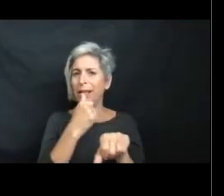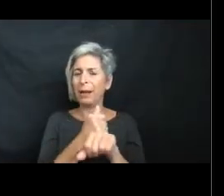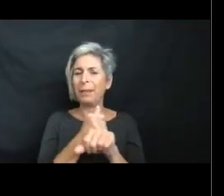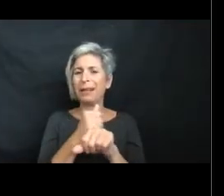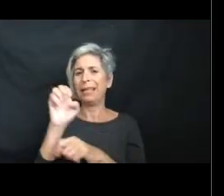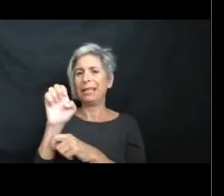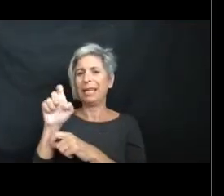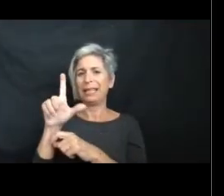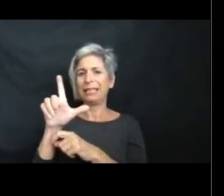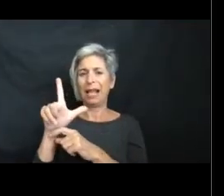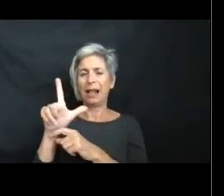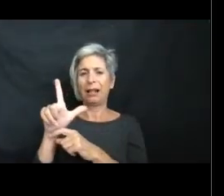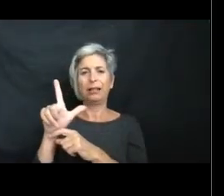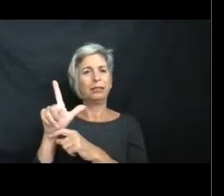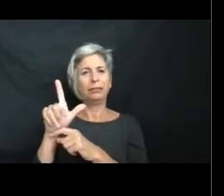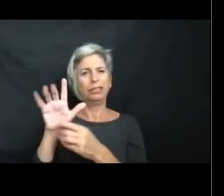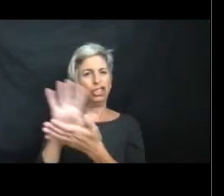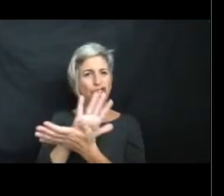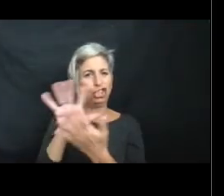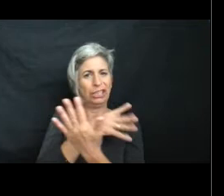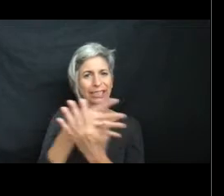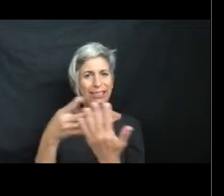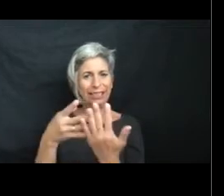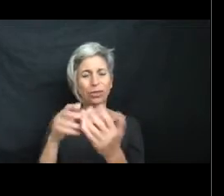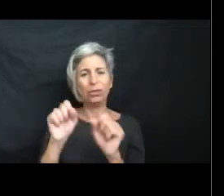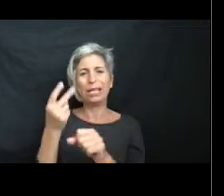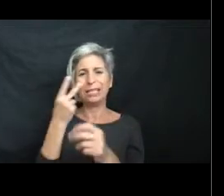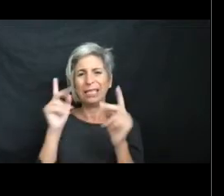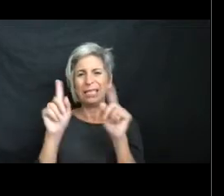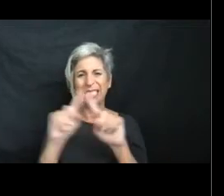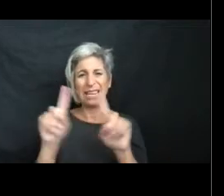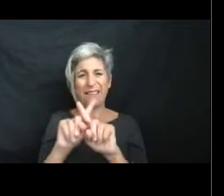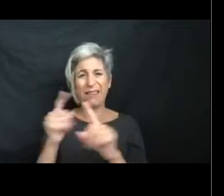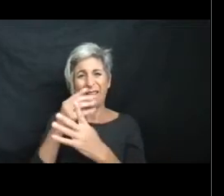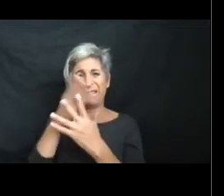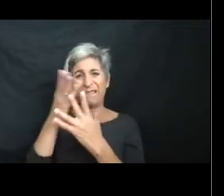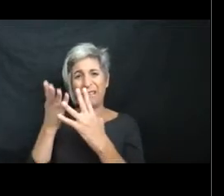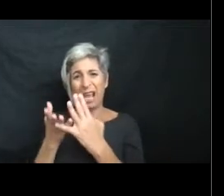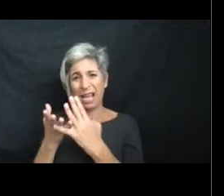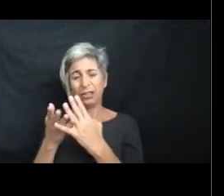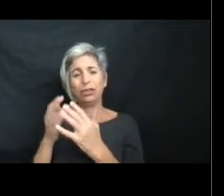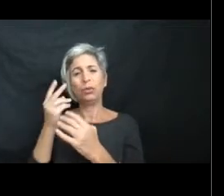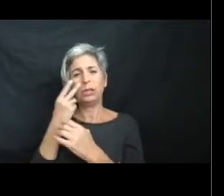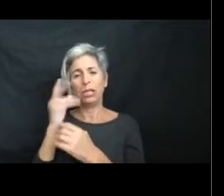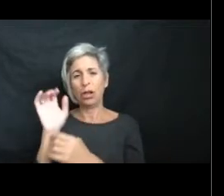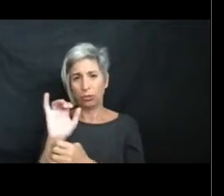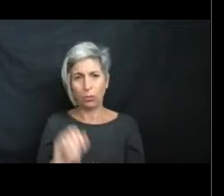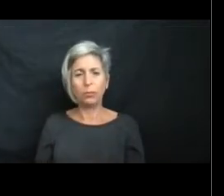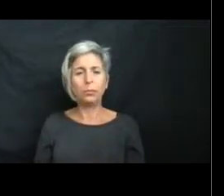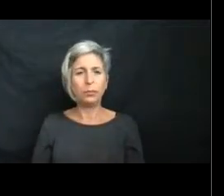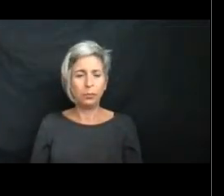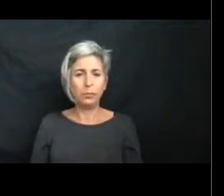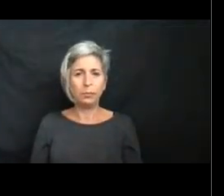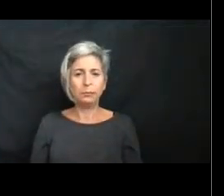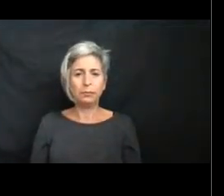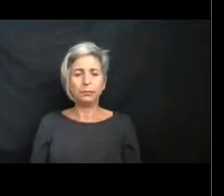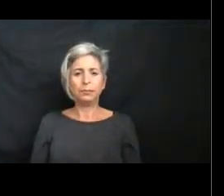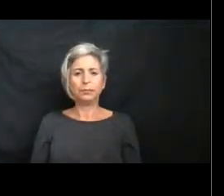style. Files, you can see all the different files that you would see in this section as well, up in this